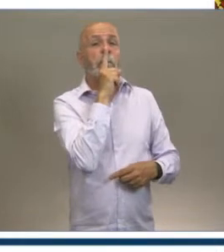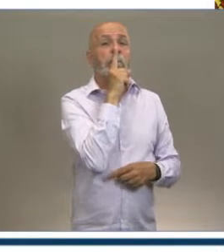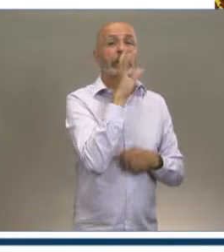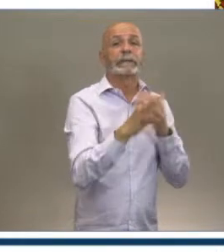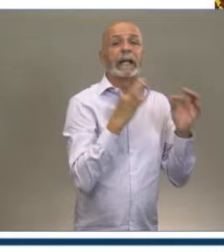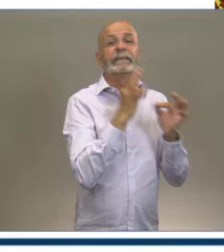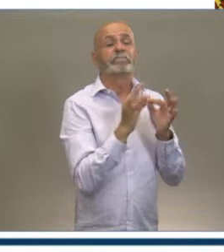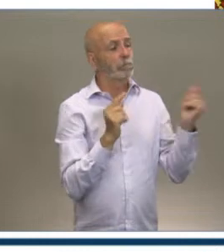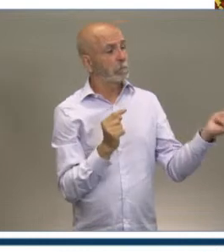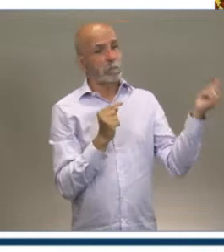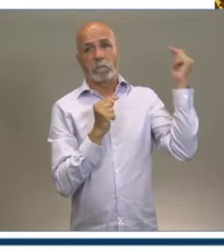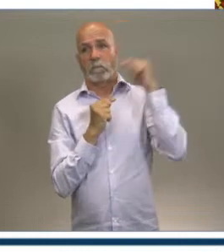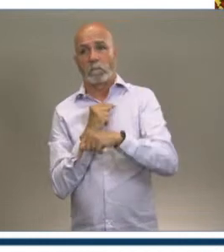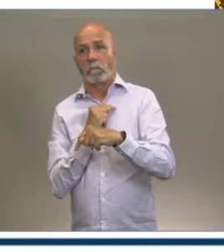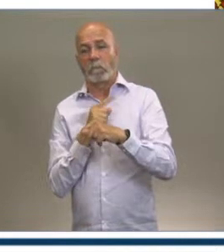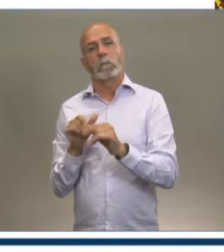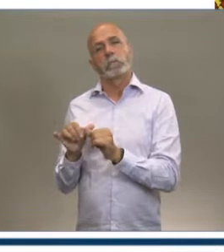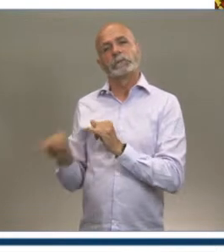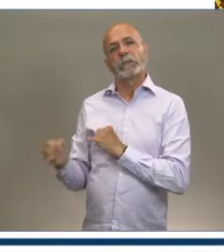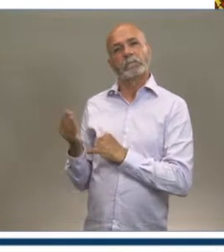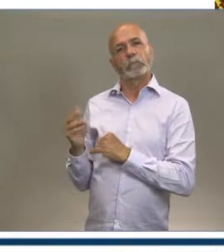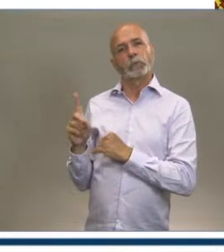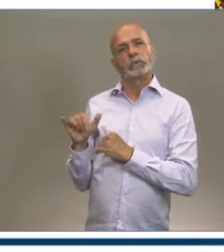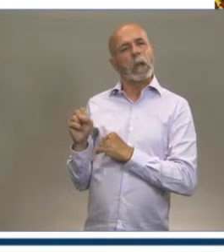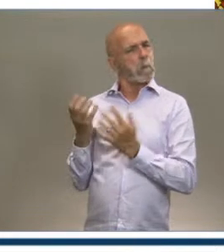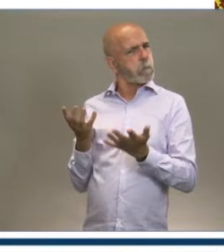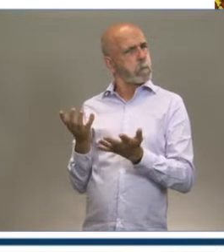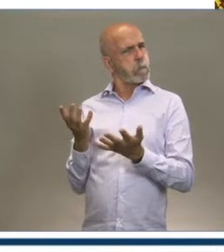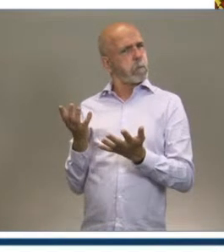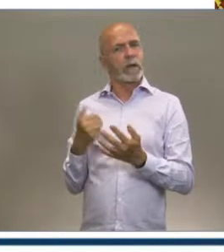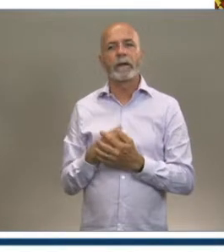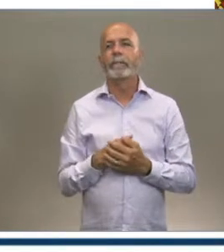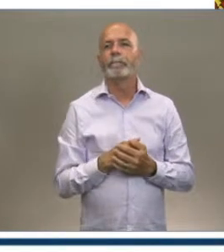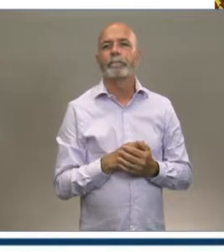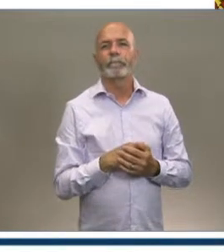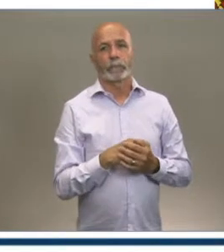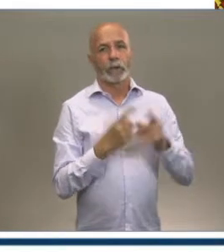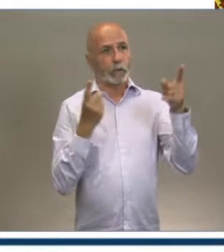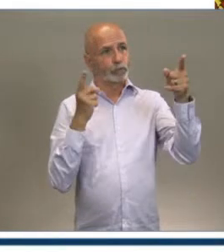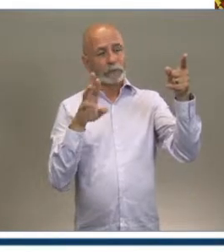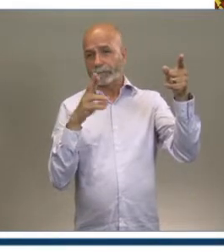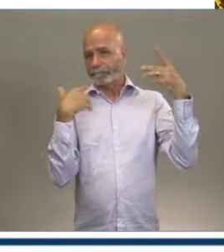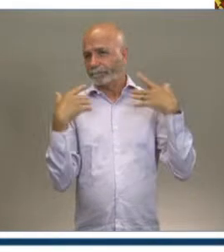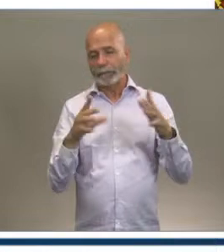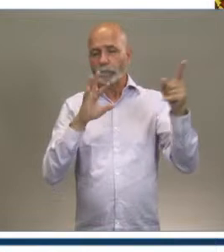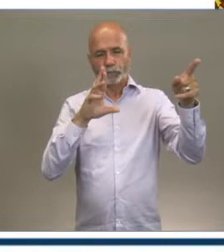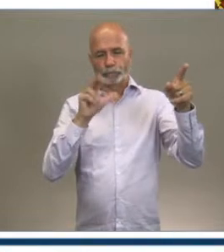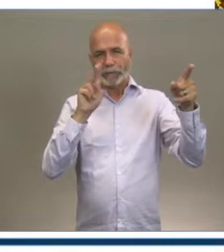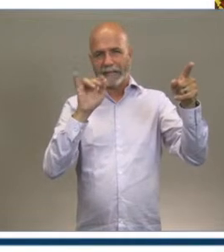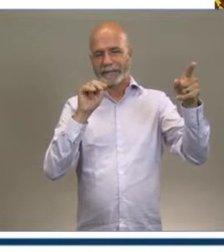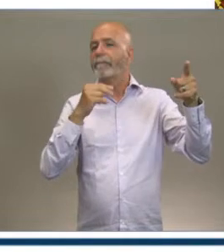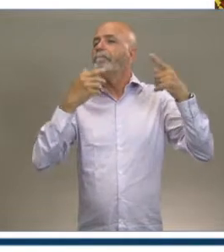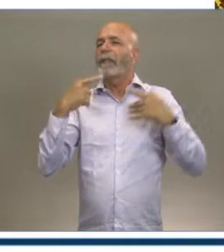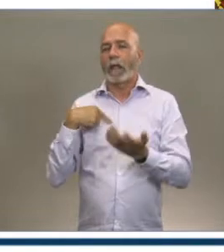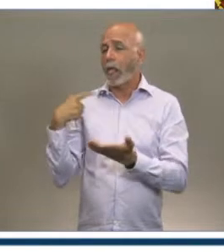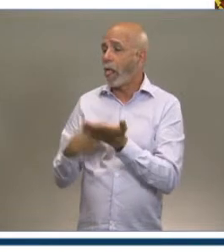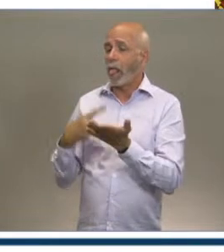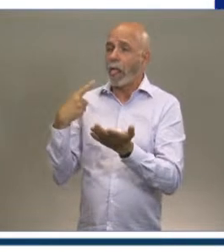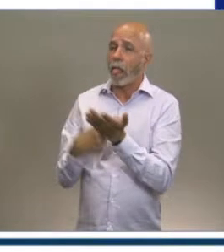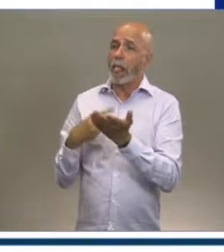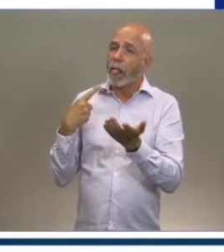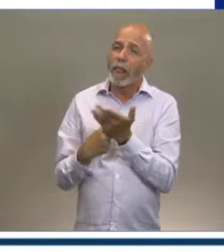given our high vaccination levels? All those things were considered, and the fact is we still have the Delta variant that's very prominent in other provinces, and